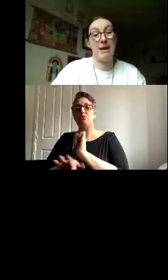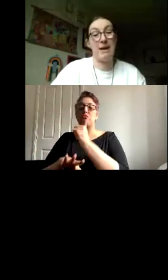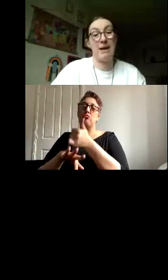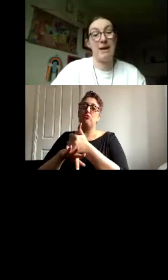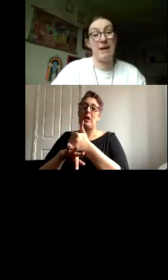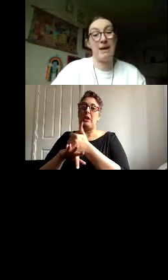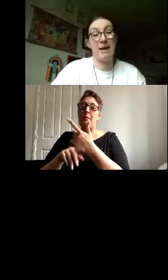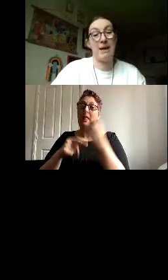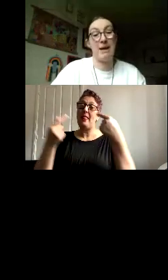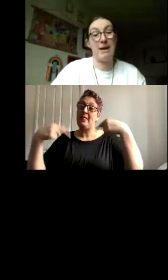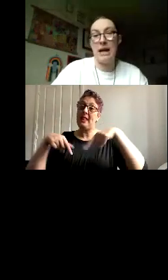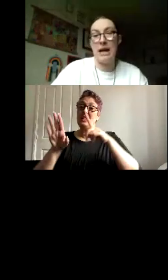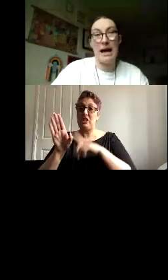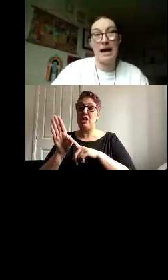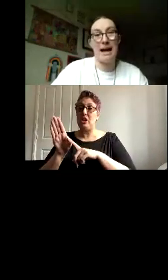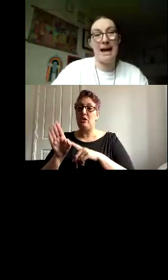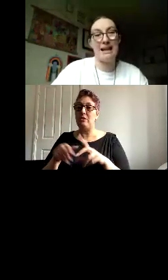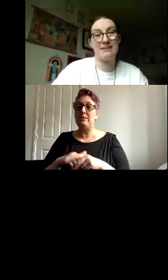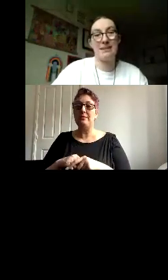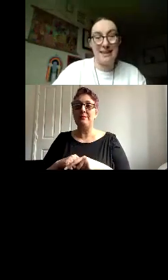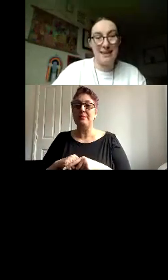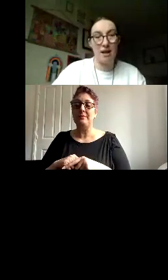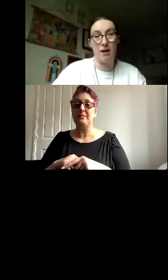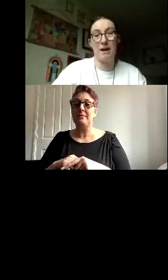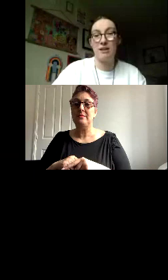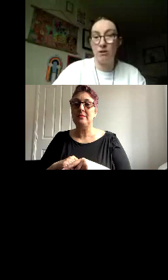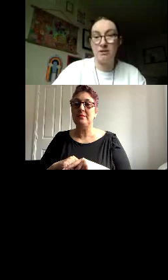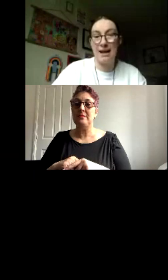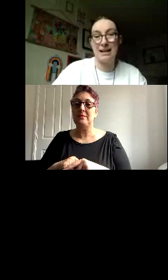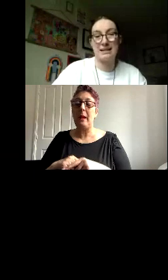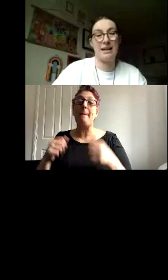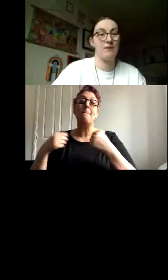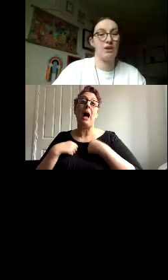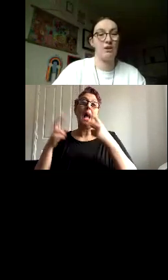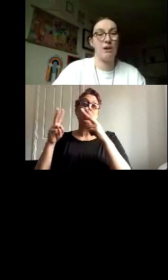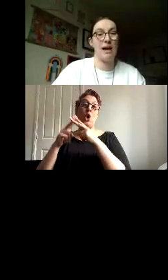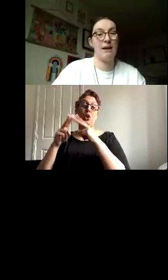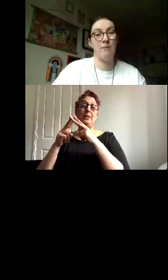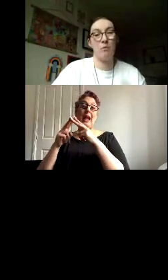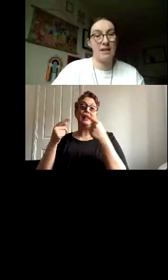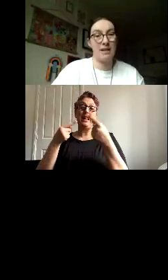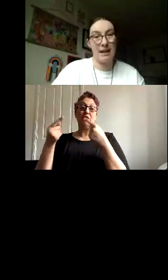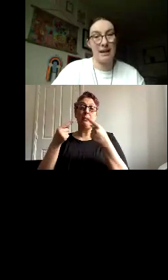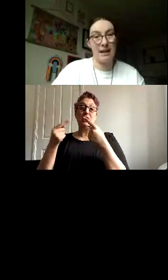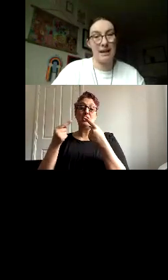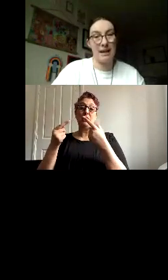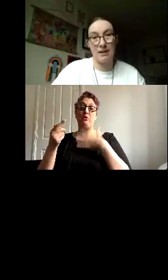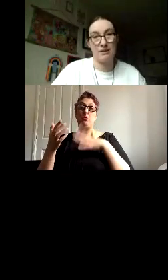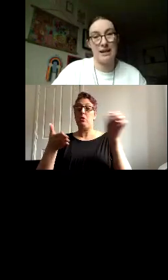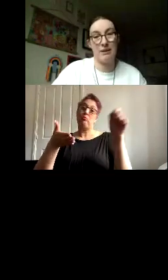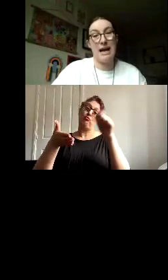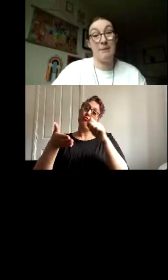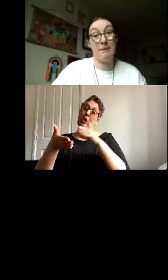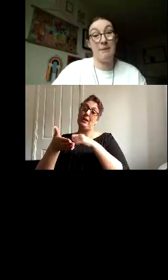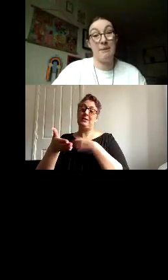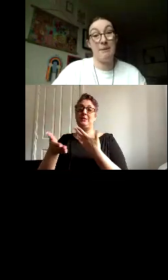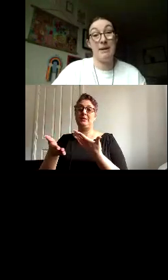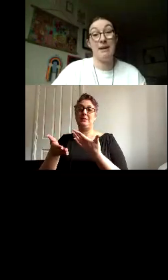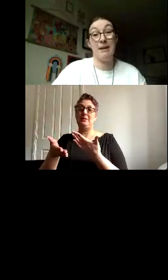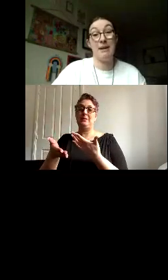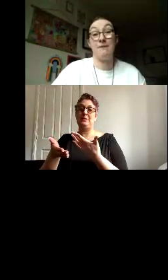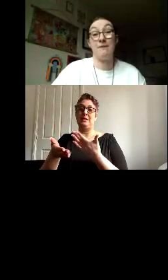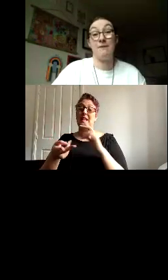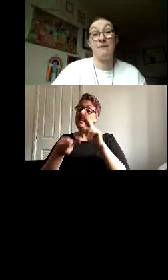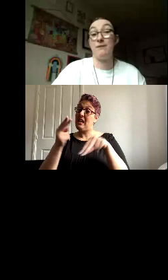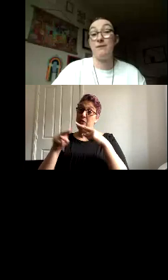at. And these are my contacts if you'd like to just take those down, if you've got any